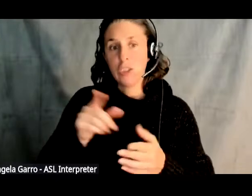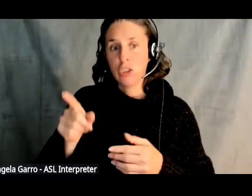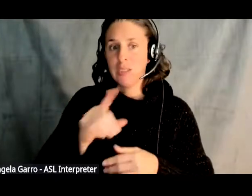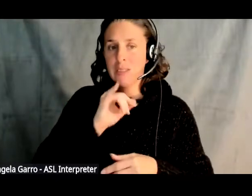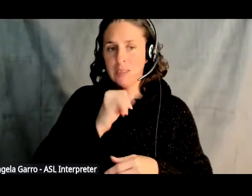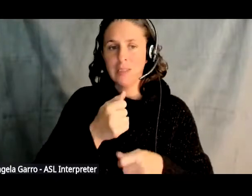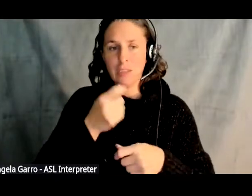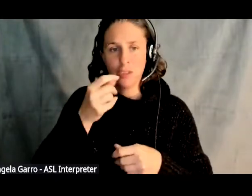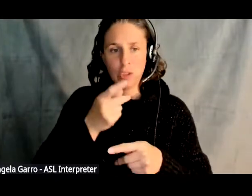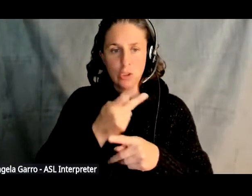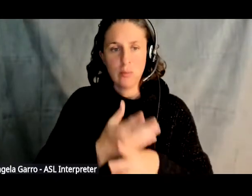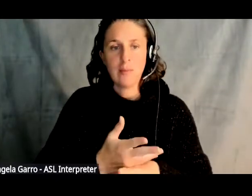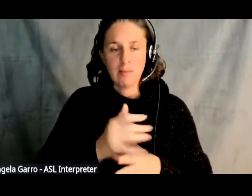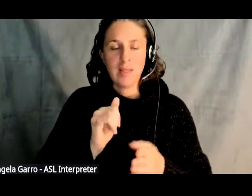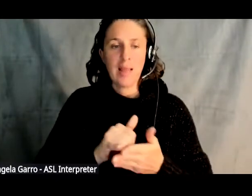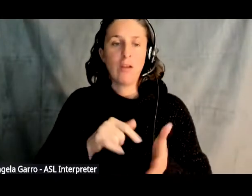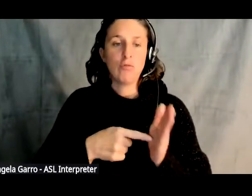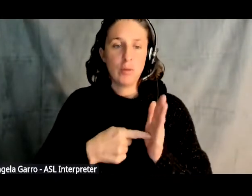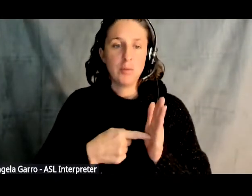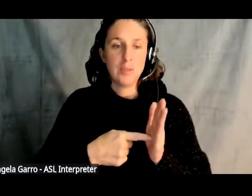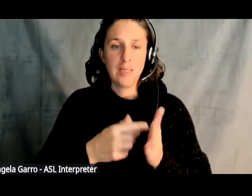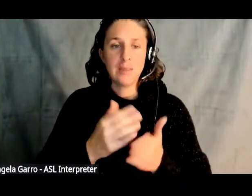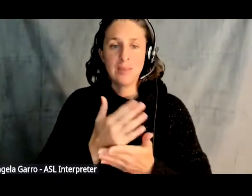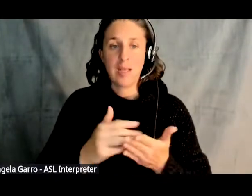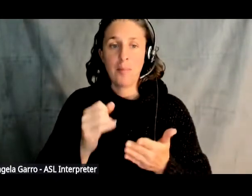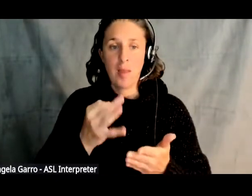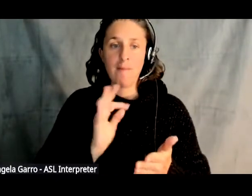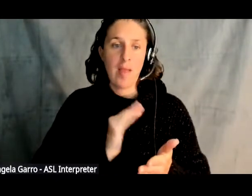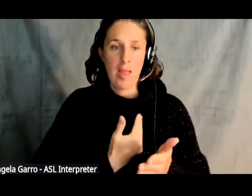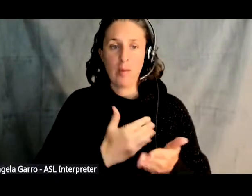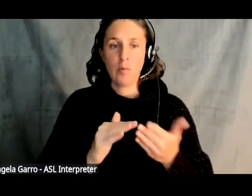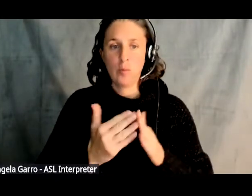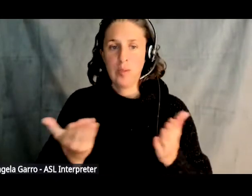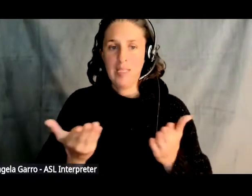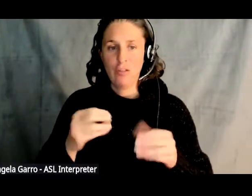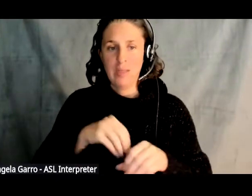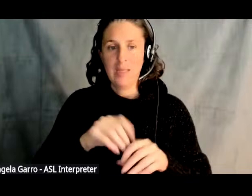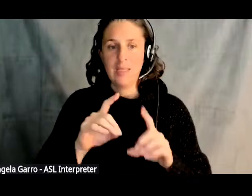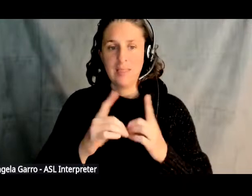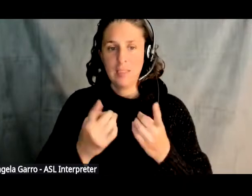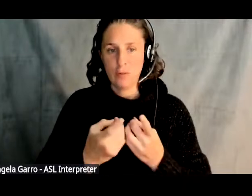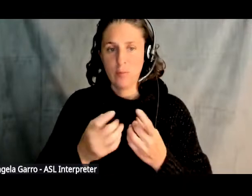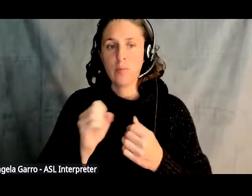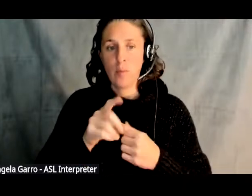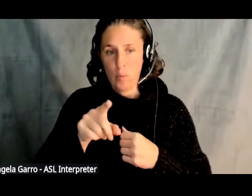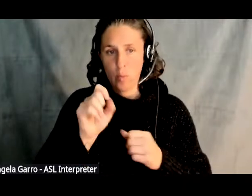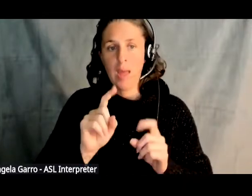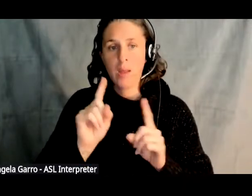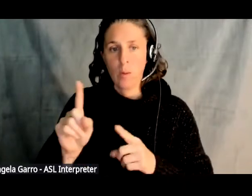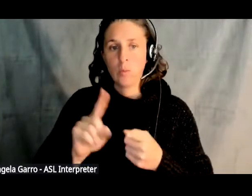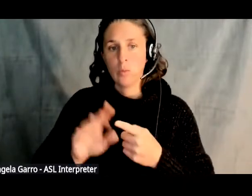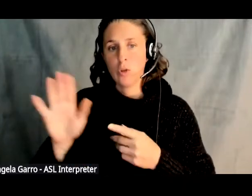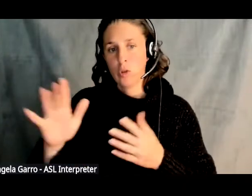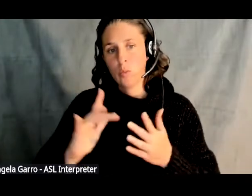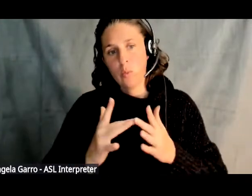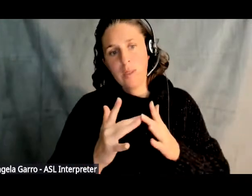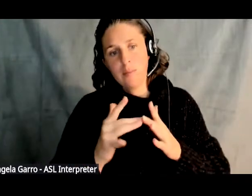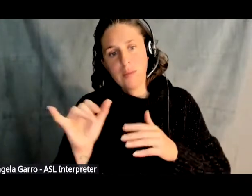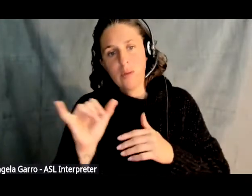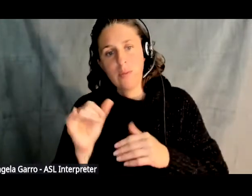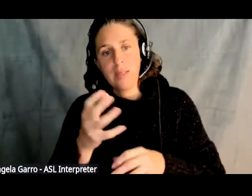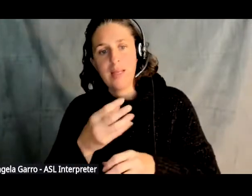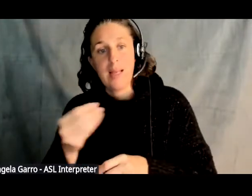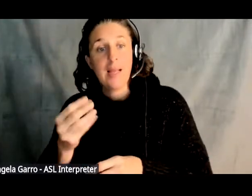that represents some of our community here in the district. So you can go to her website as well and get